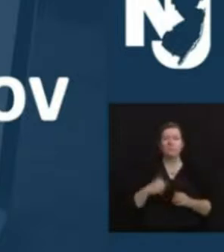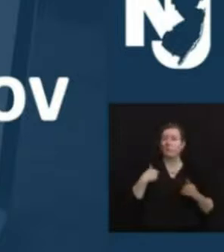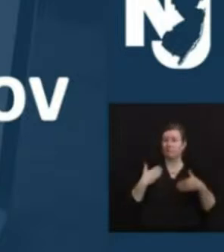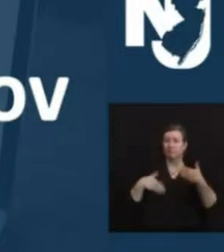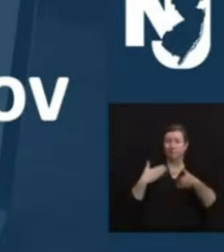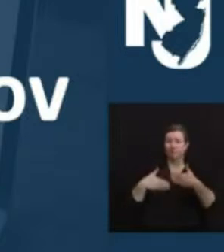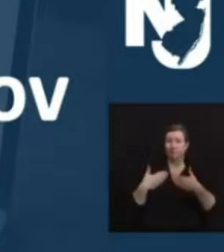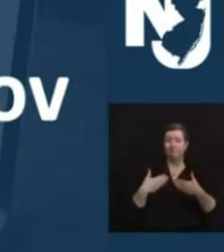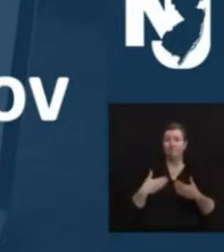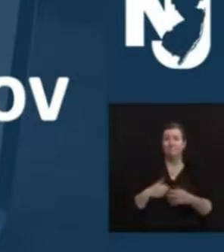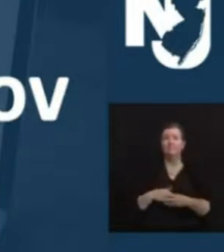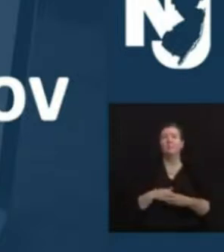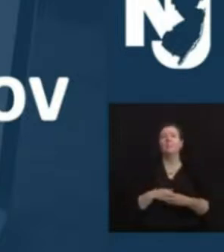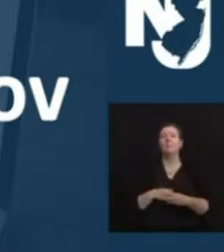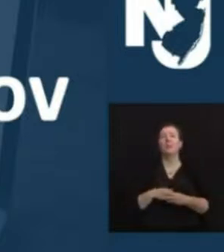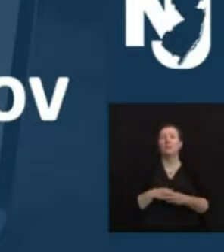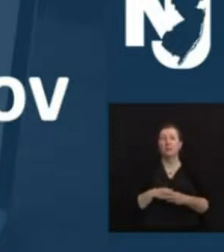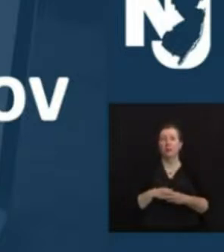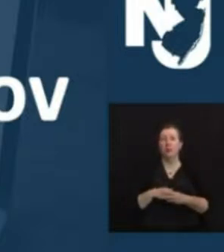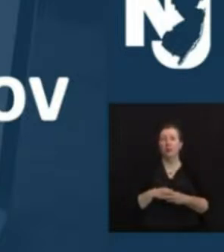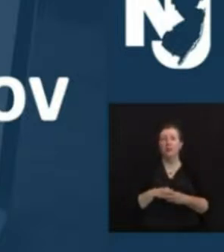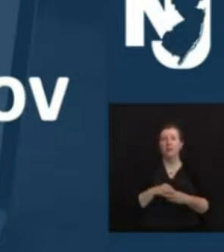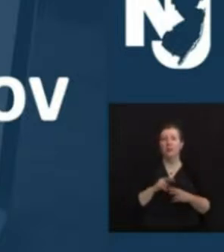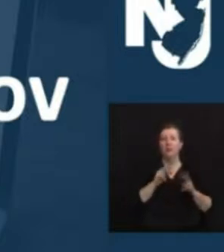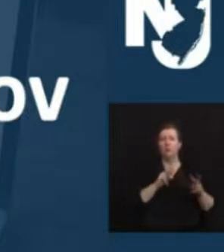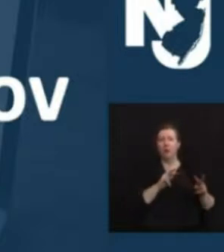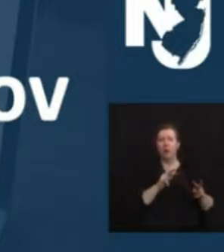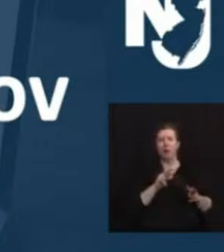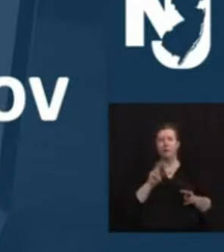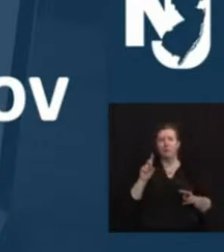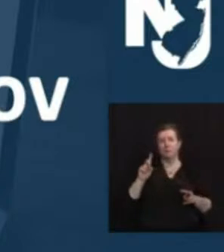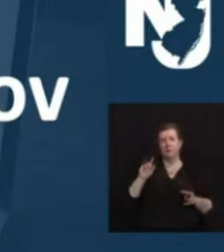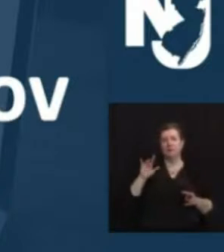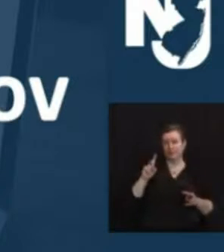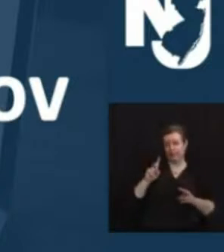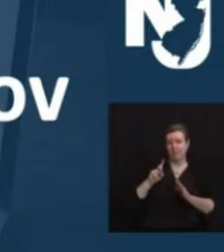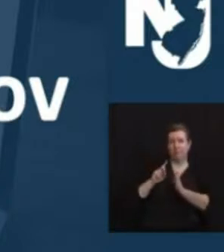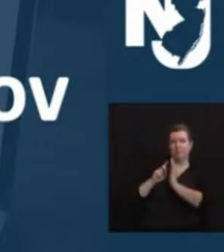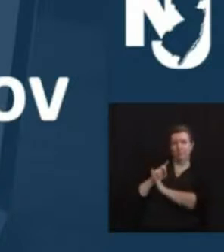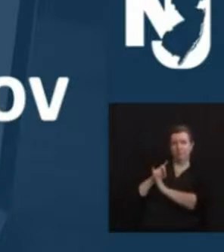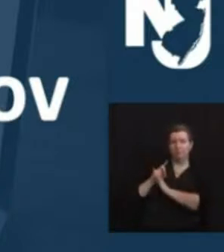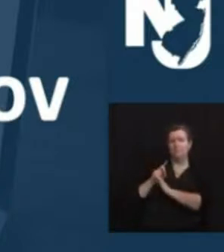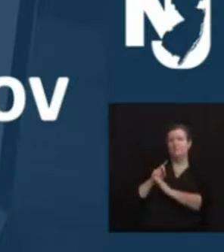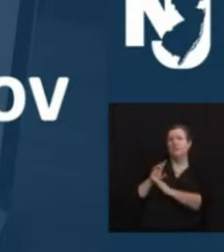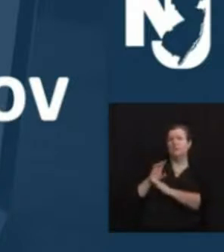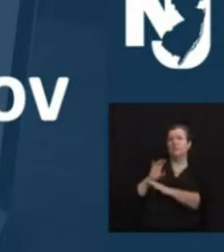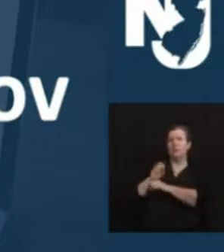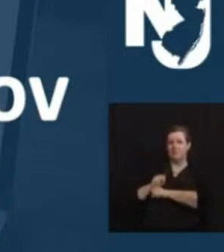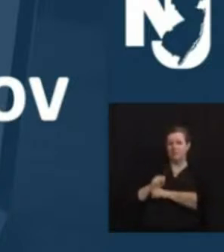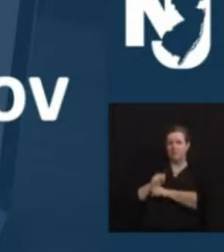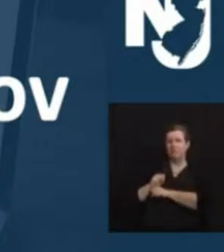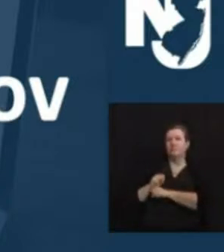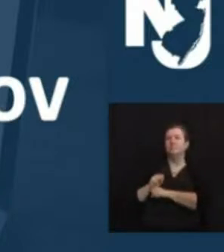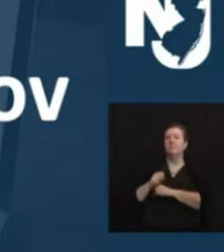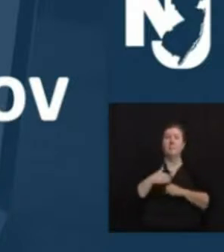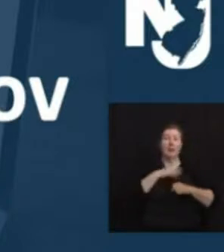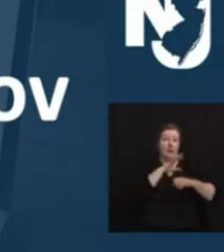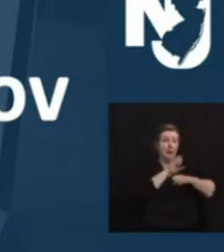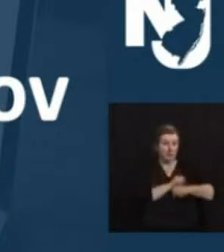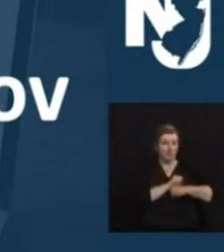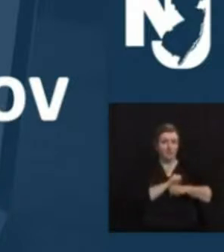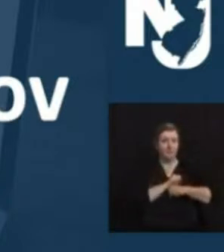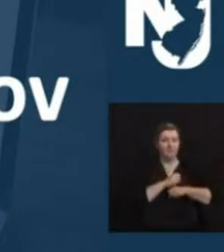David's habits and you look at my habits, and I've got more indoor habits than David, the chances that I've been exposed or have